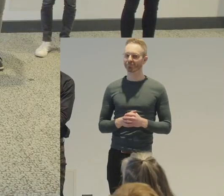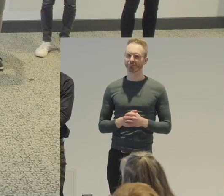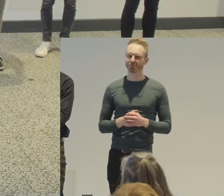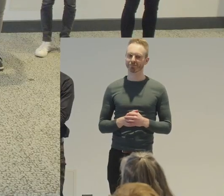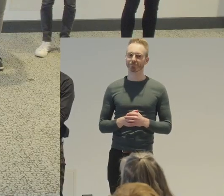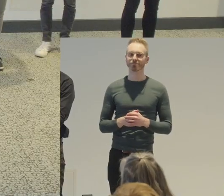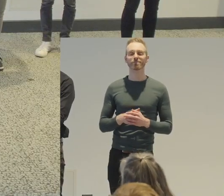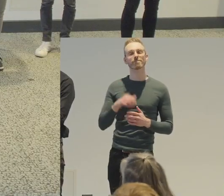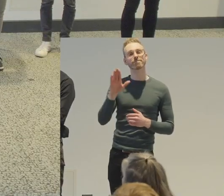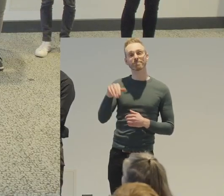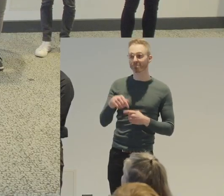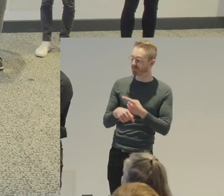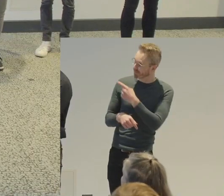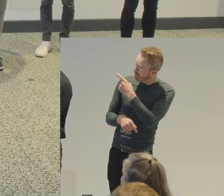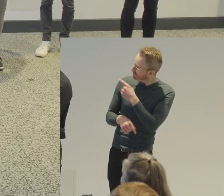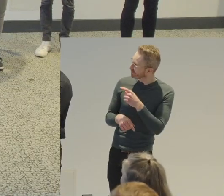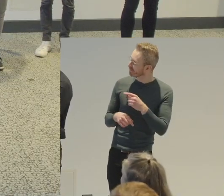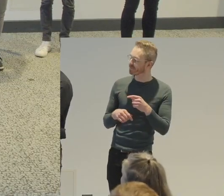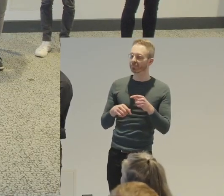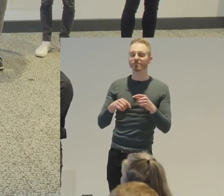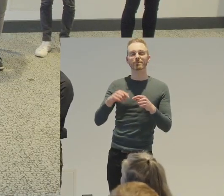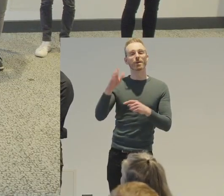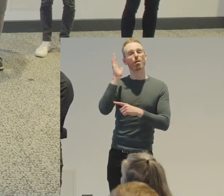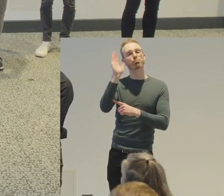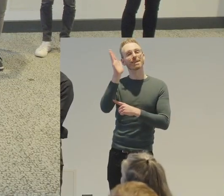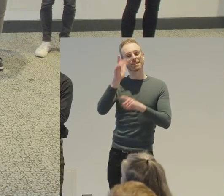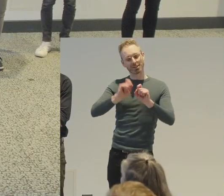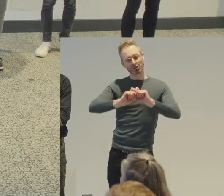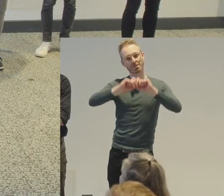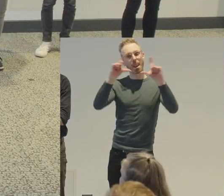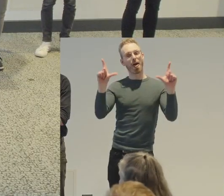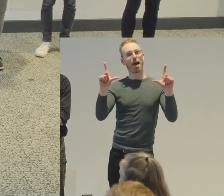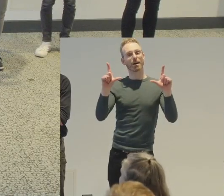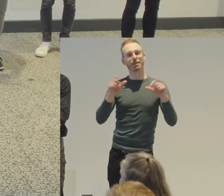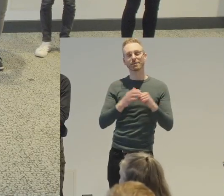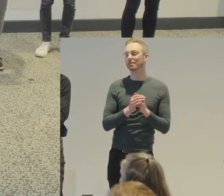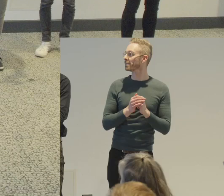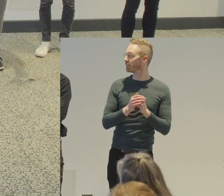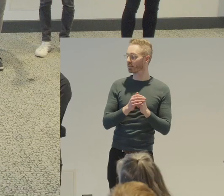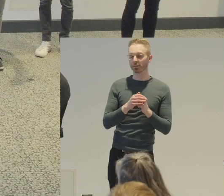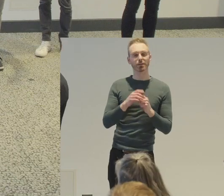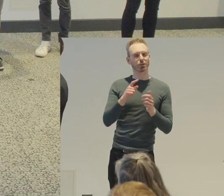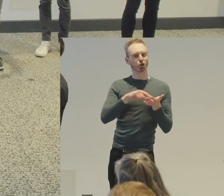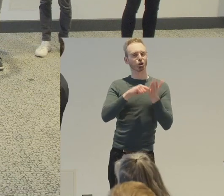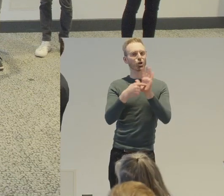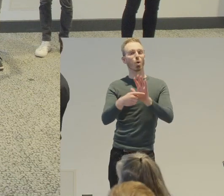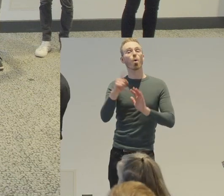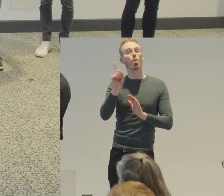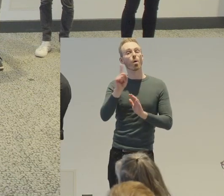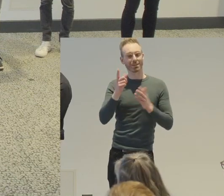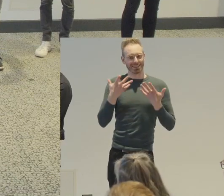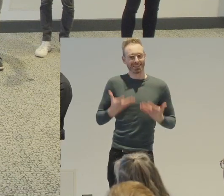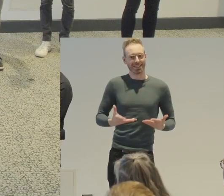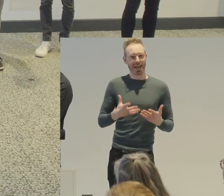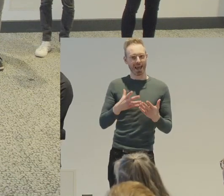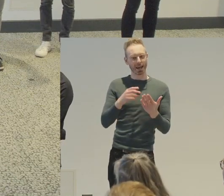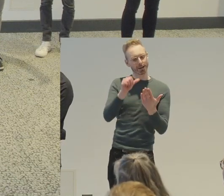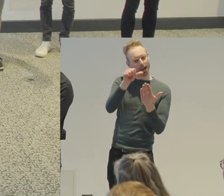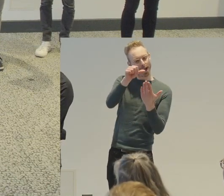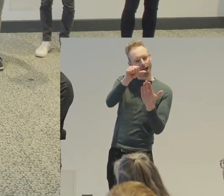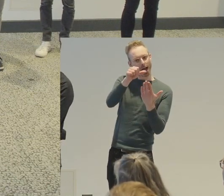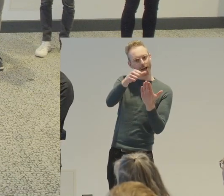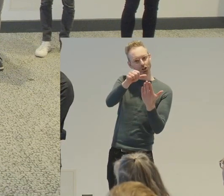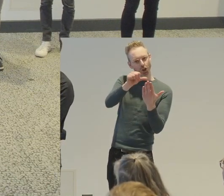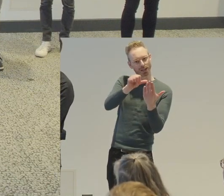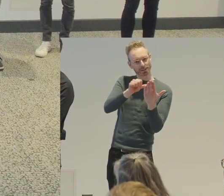Could we have the next slide, please? Yeah, we've done that, so we go on to the agenda. Thank you. Okay. Shall I take us